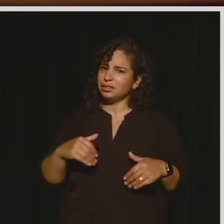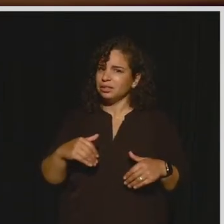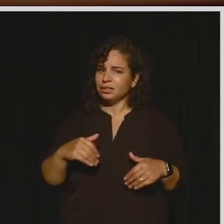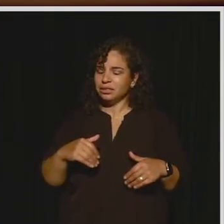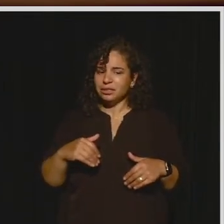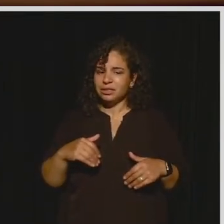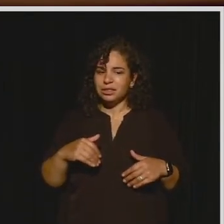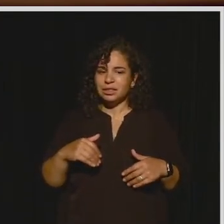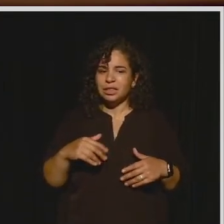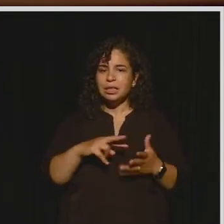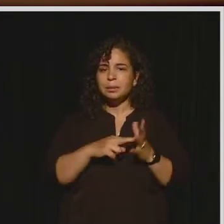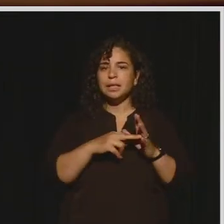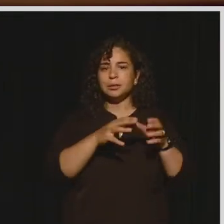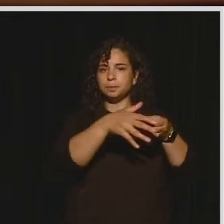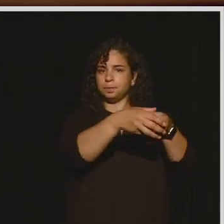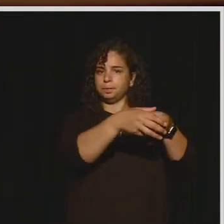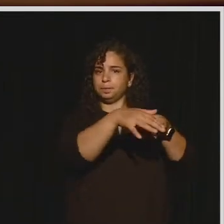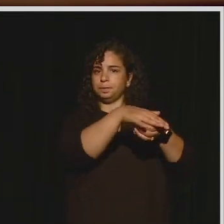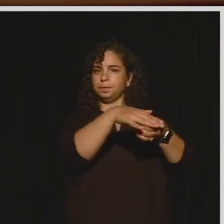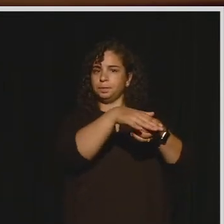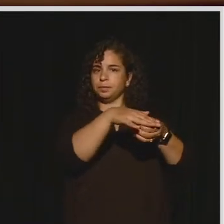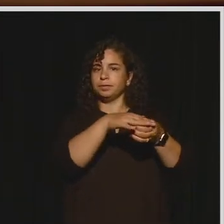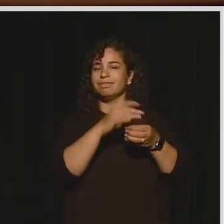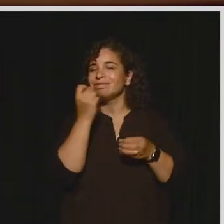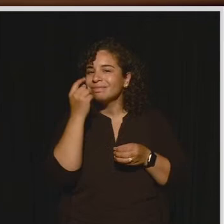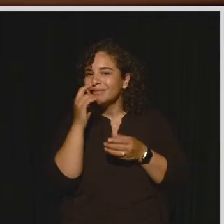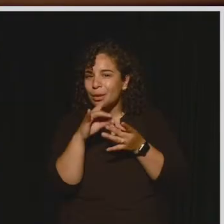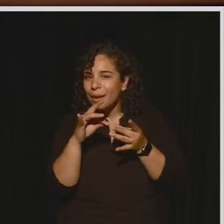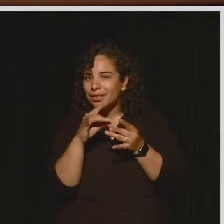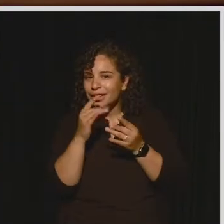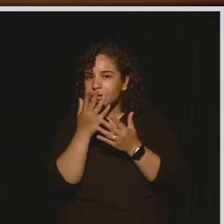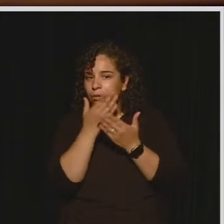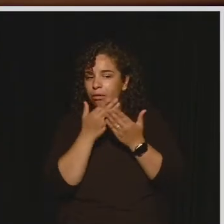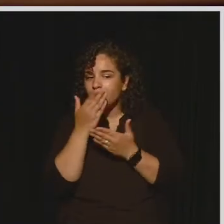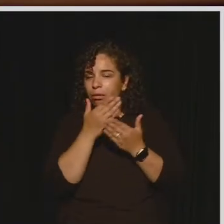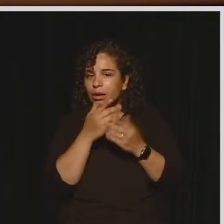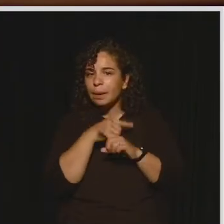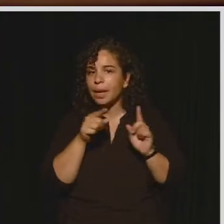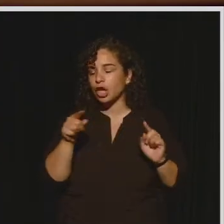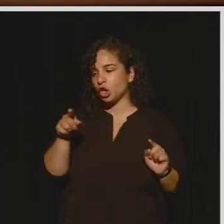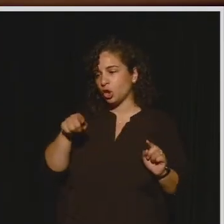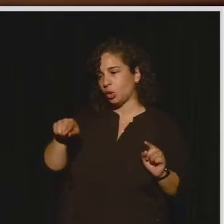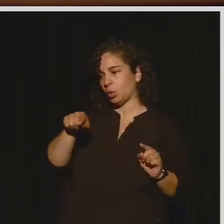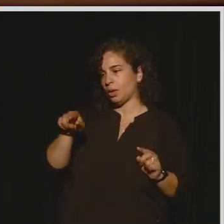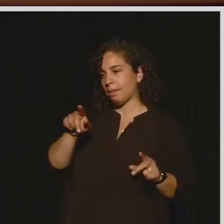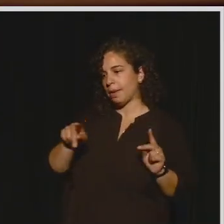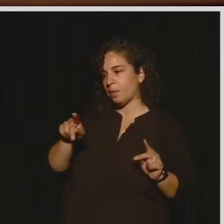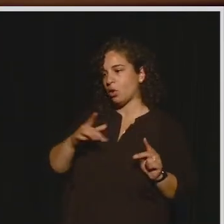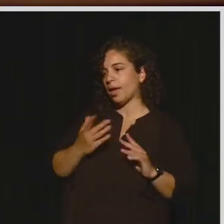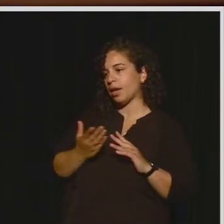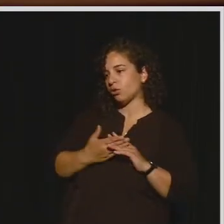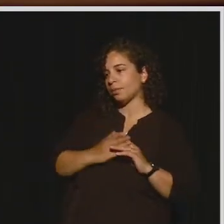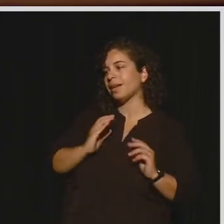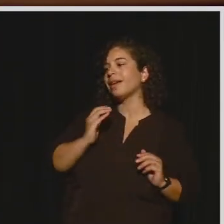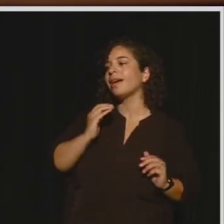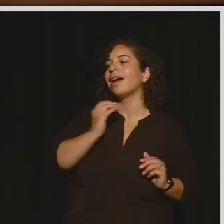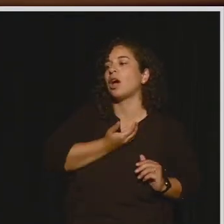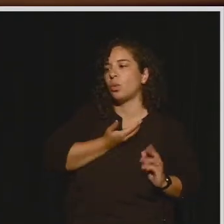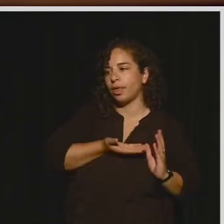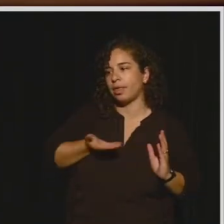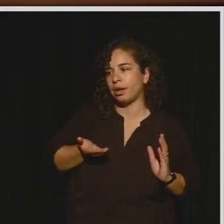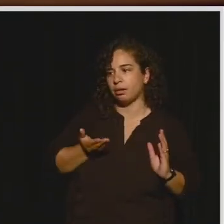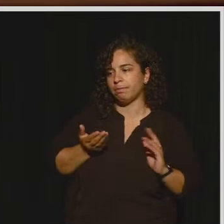it's a really subtle but clear message. You people are interrupting our